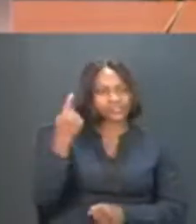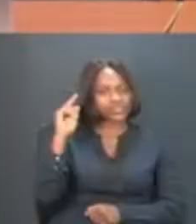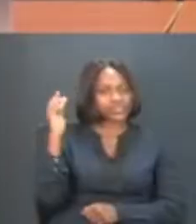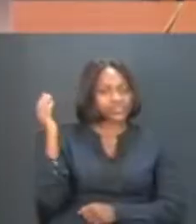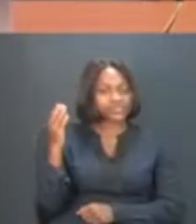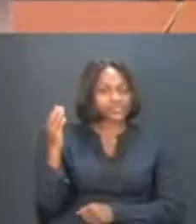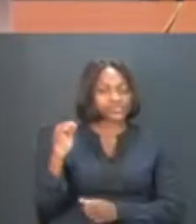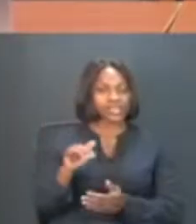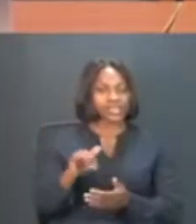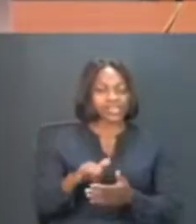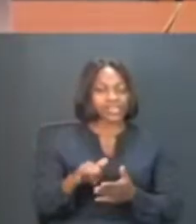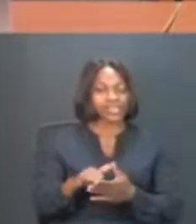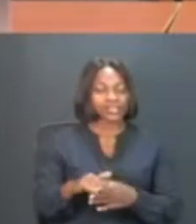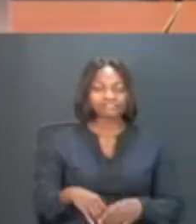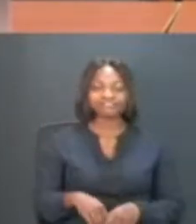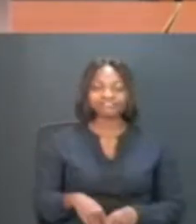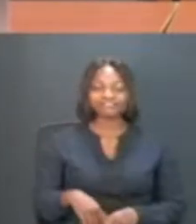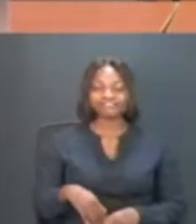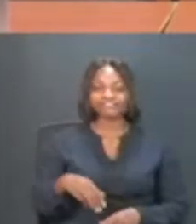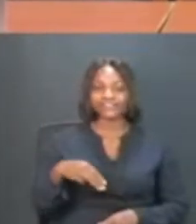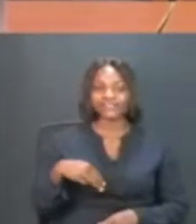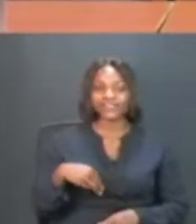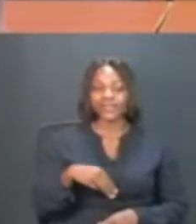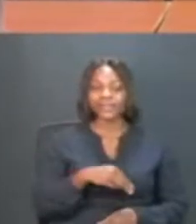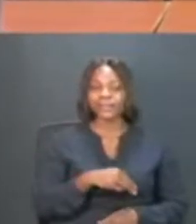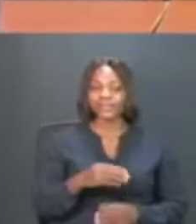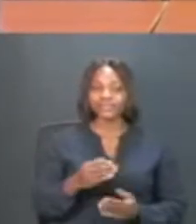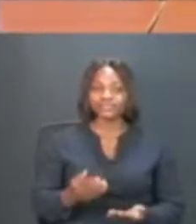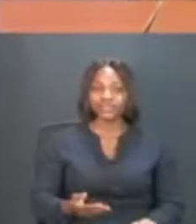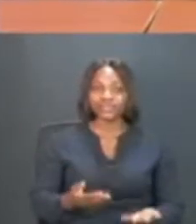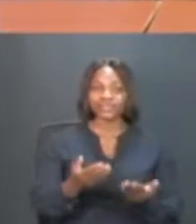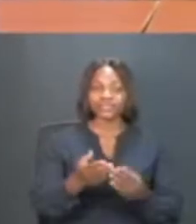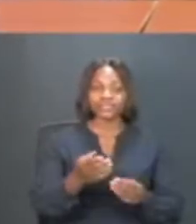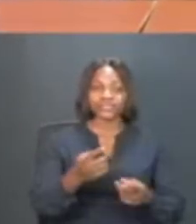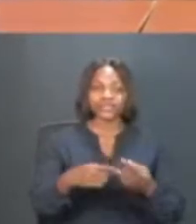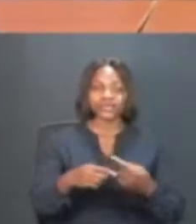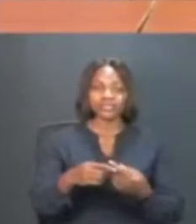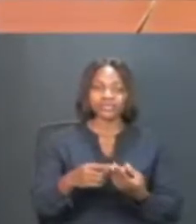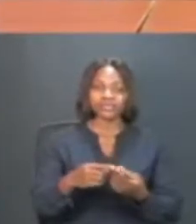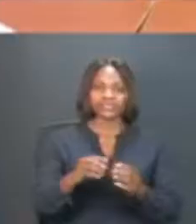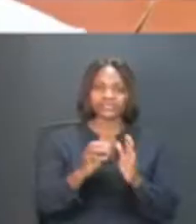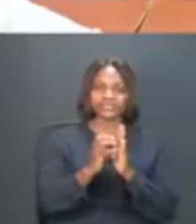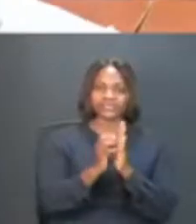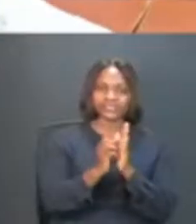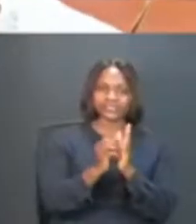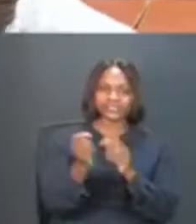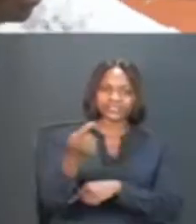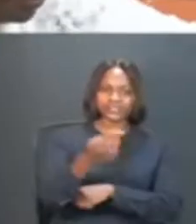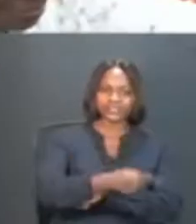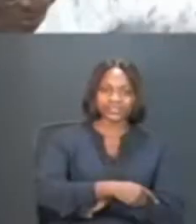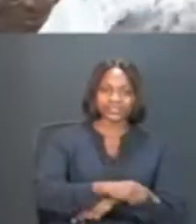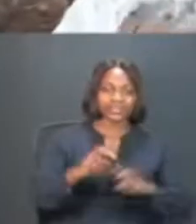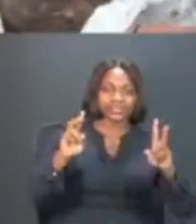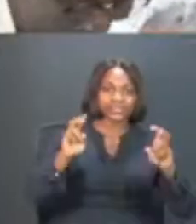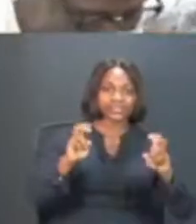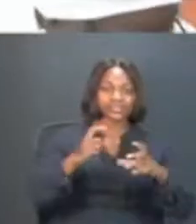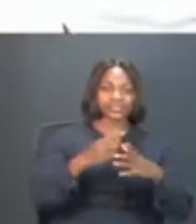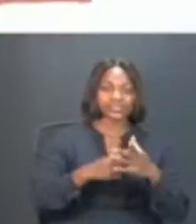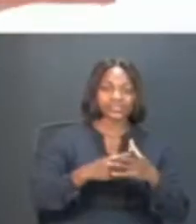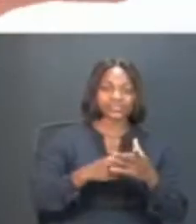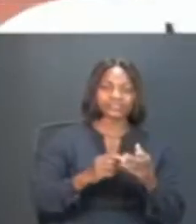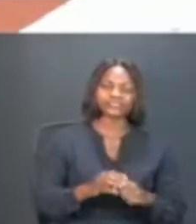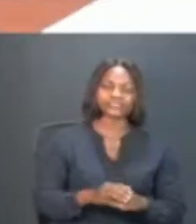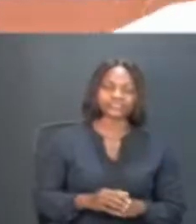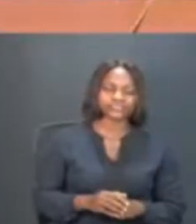by my colleague regarding the Day of Cancer with the team United by